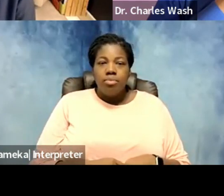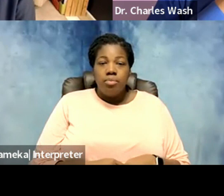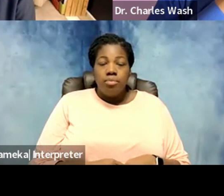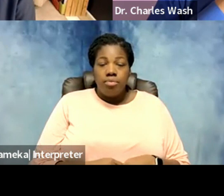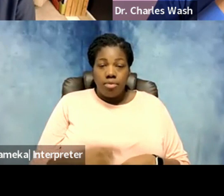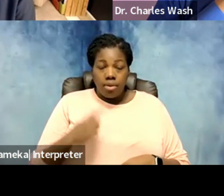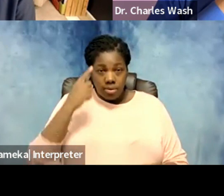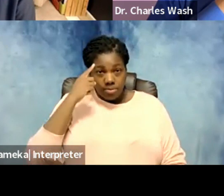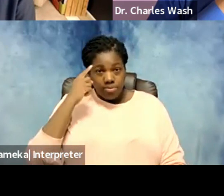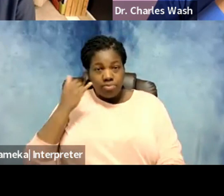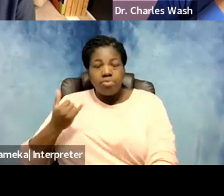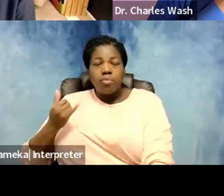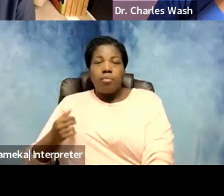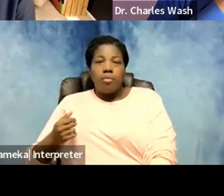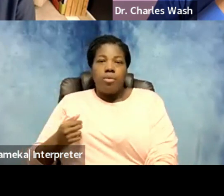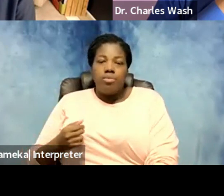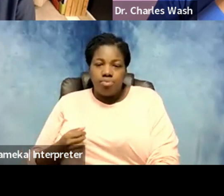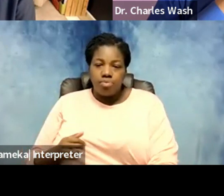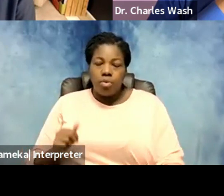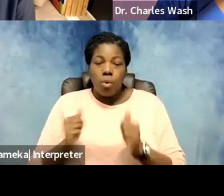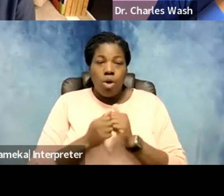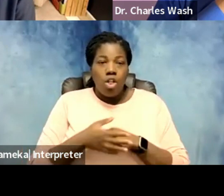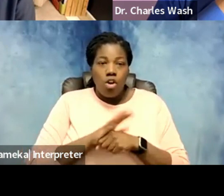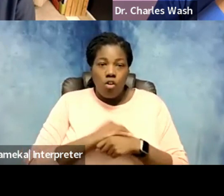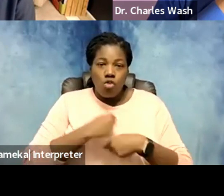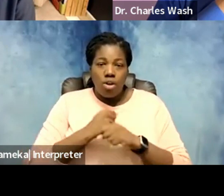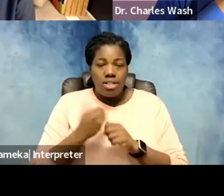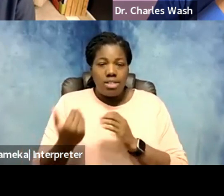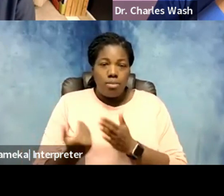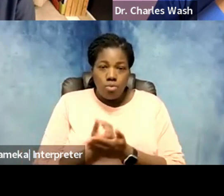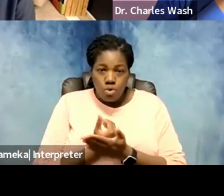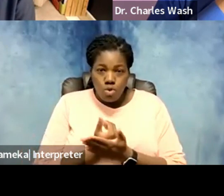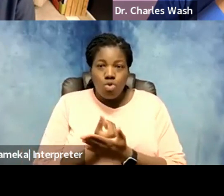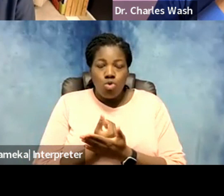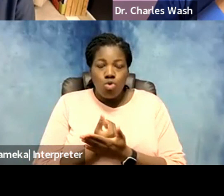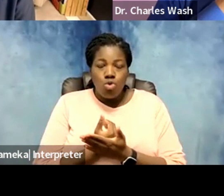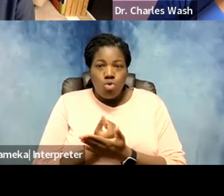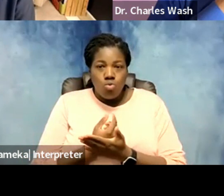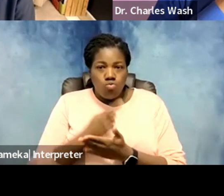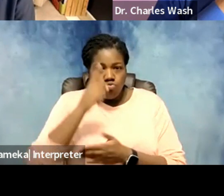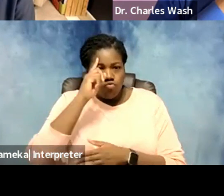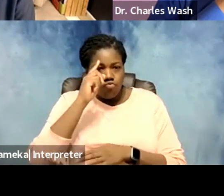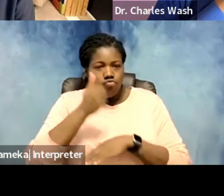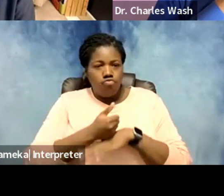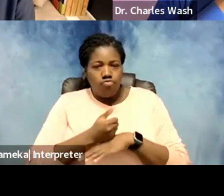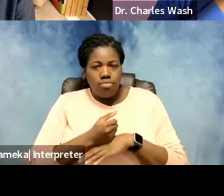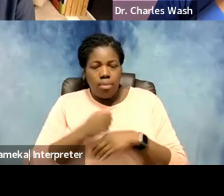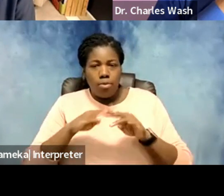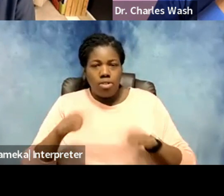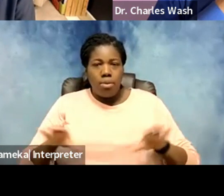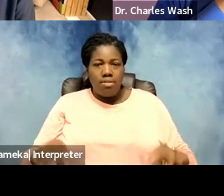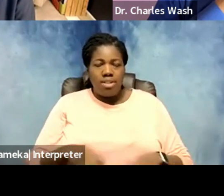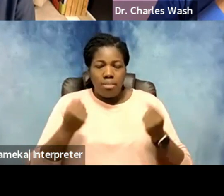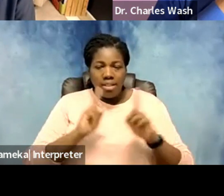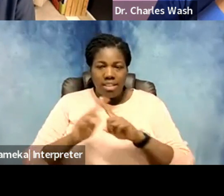now with the pandemic, really creating some new paradigms in how you can create. Museums have done different